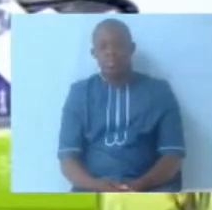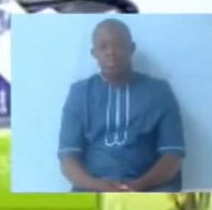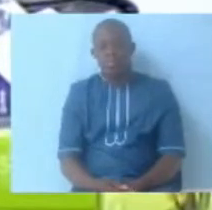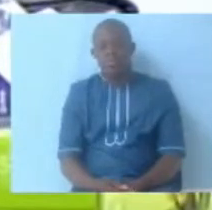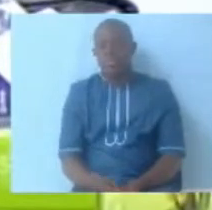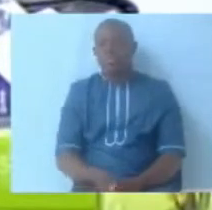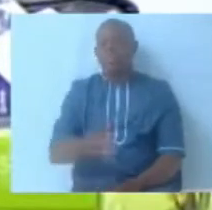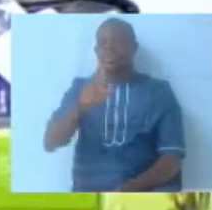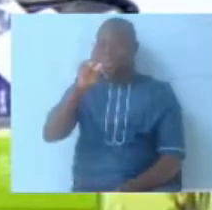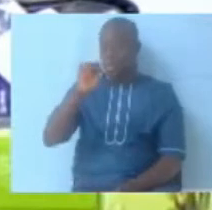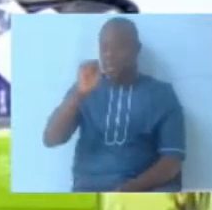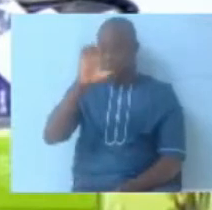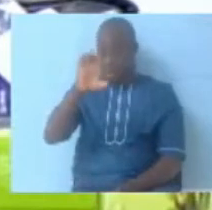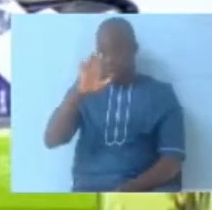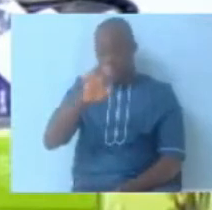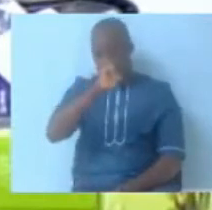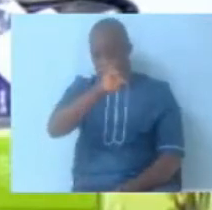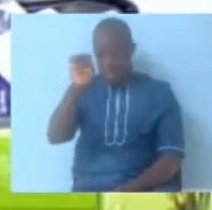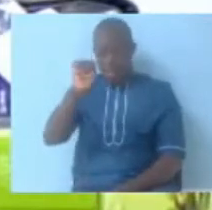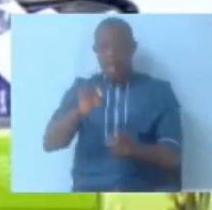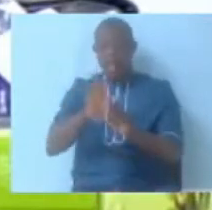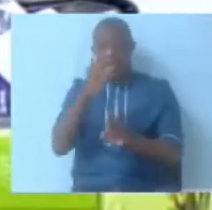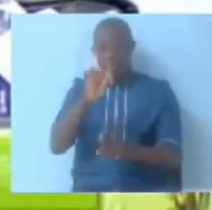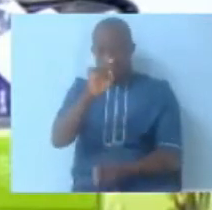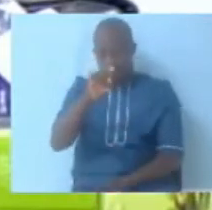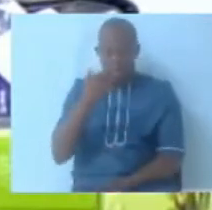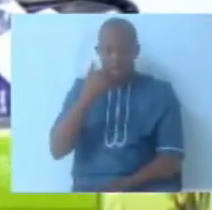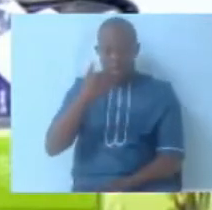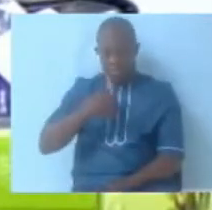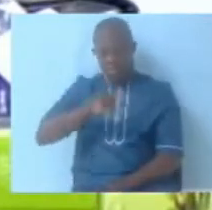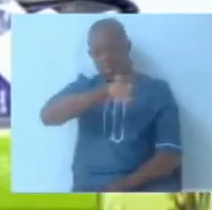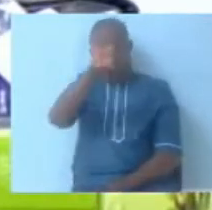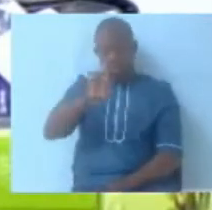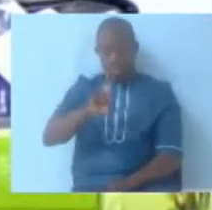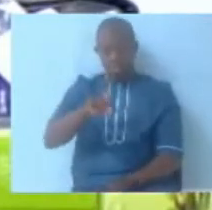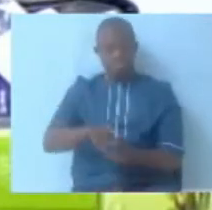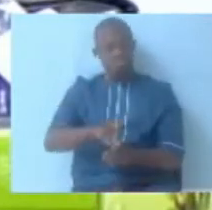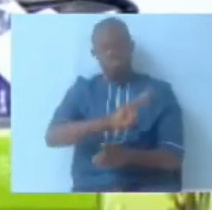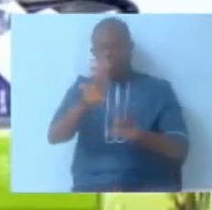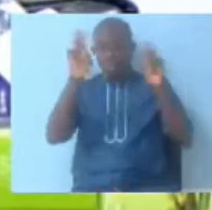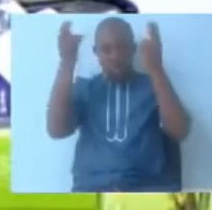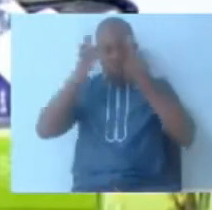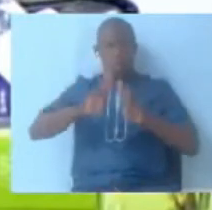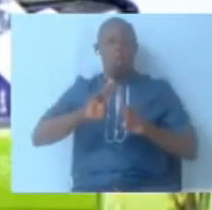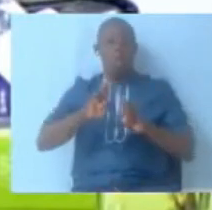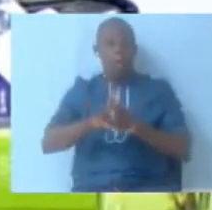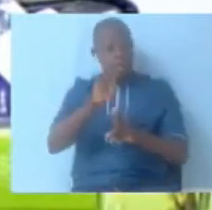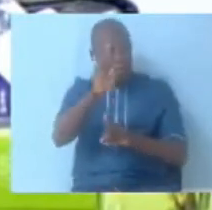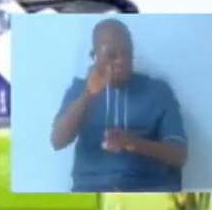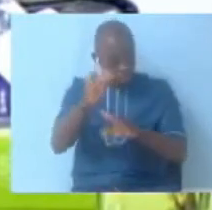if you ask me. They were not lawful, but it was that order that gripped the nation and country was being ruled under